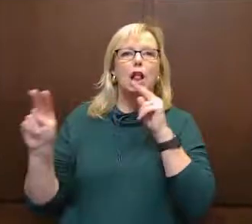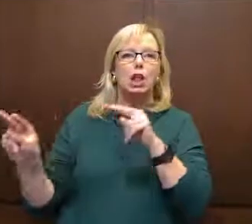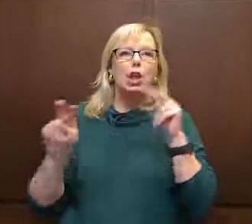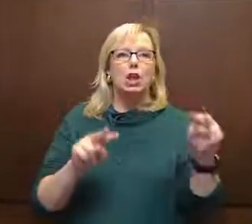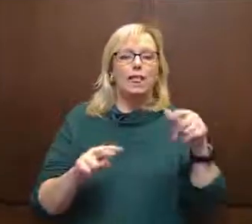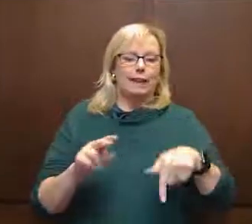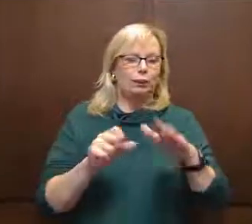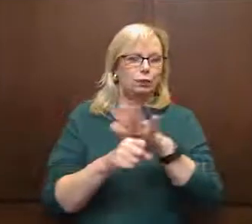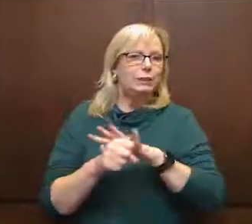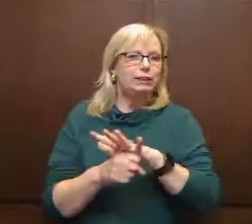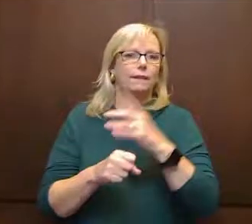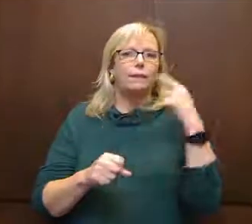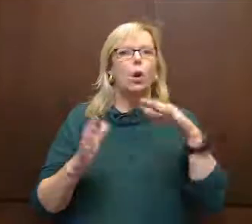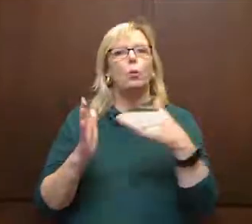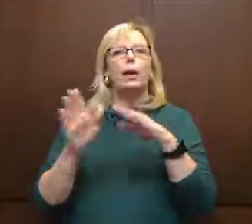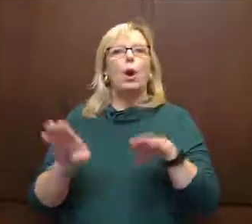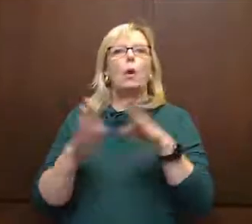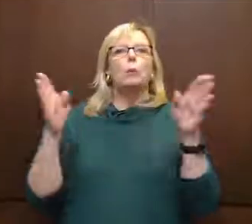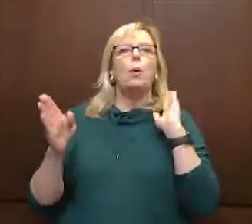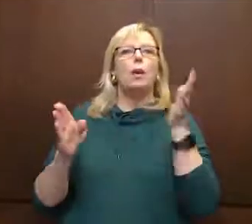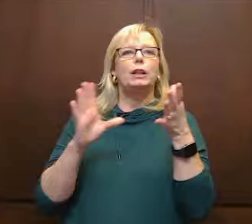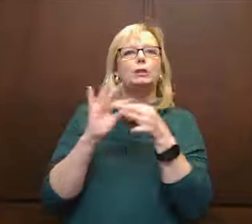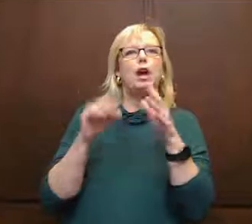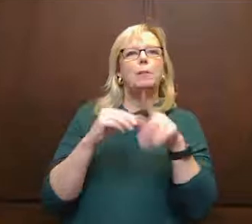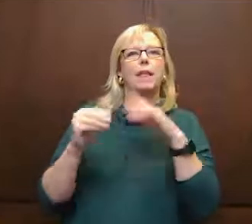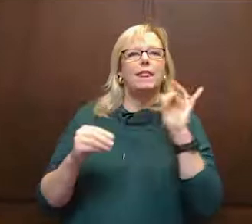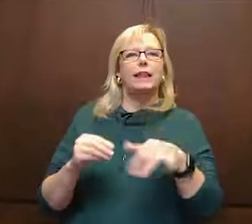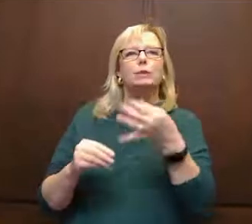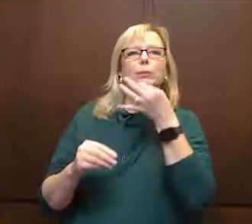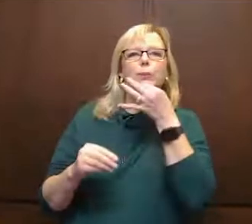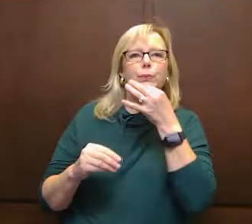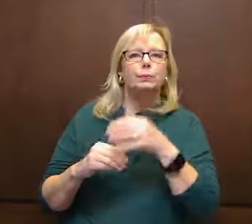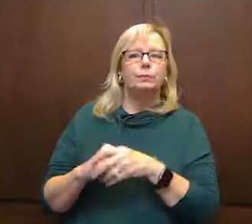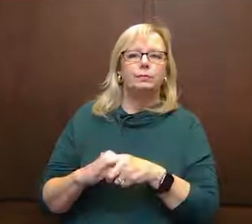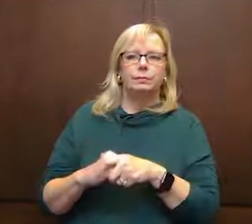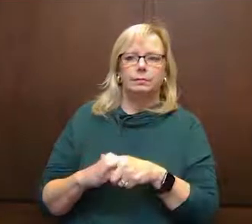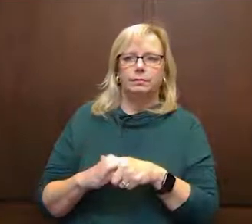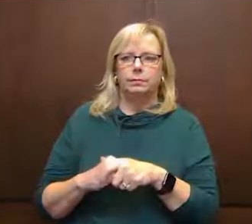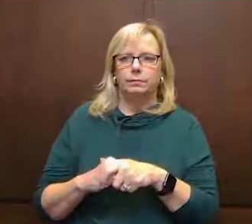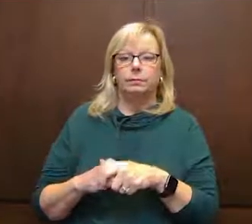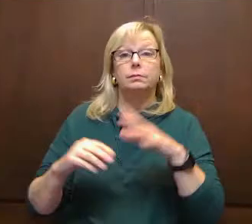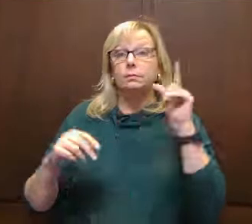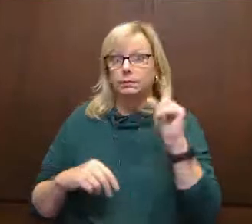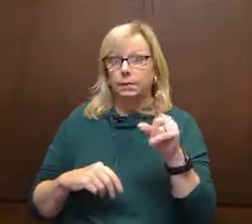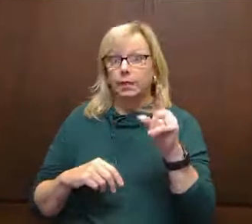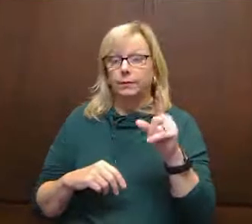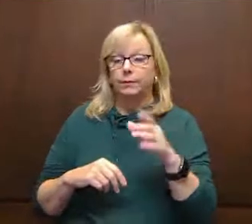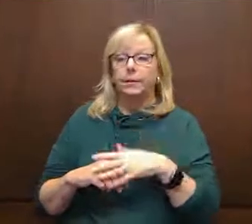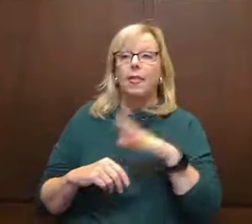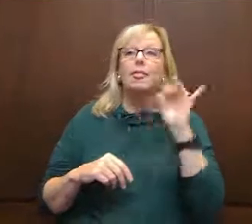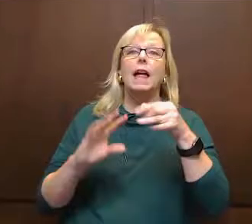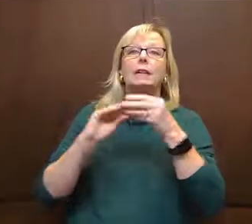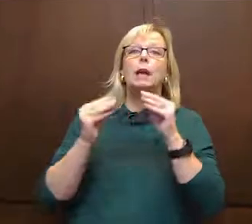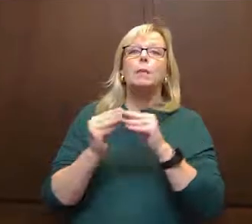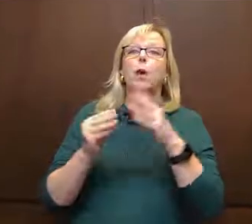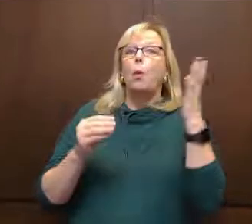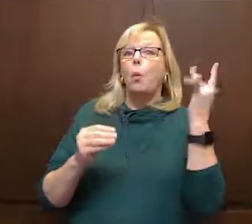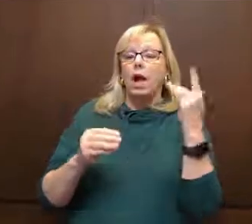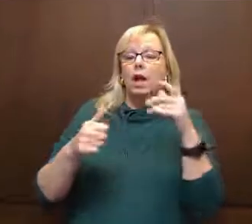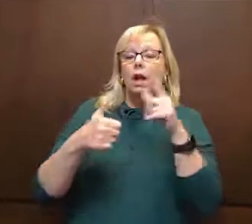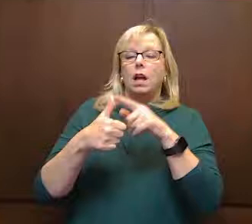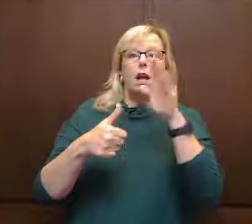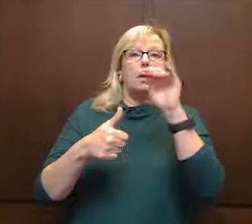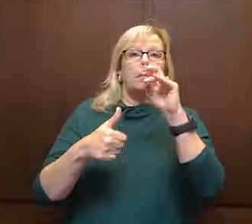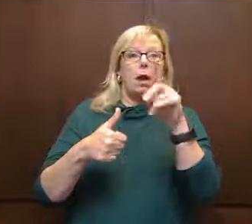at this region for reopening, and we'll talk about that in just a minute. But that number is derived by